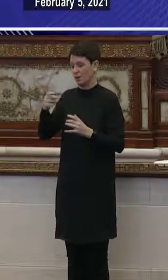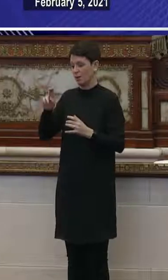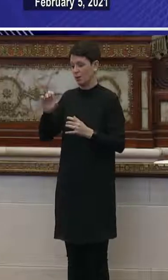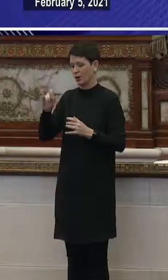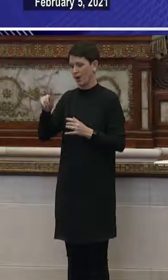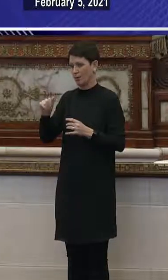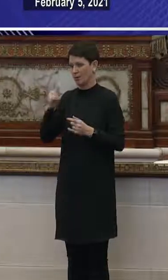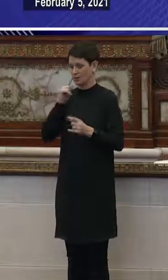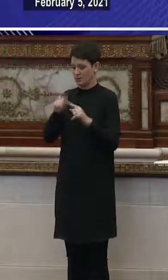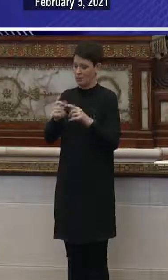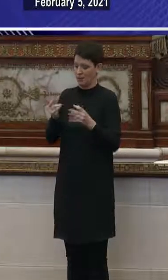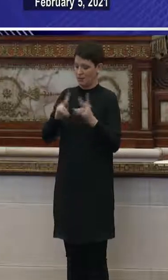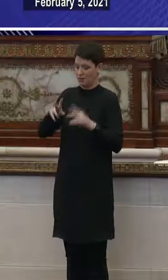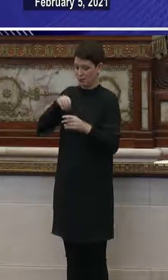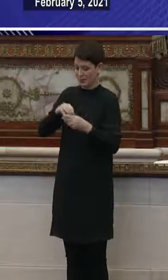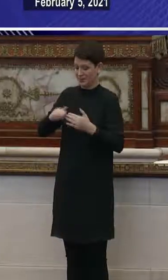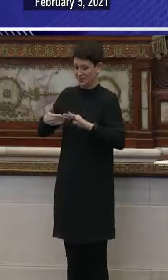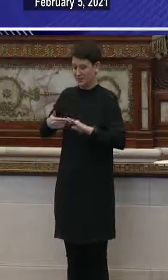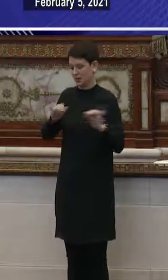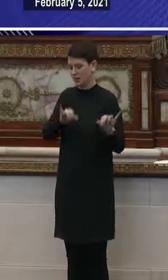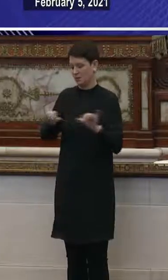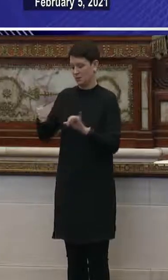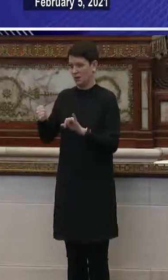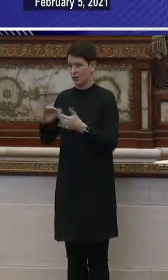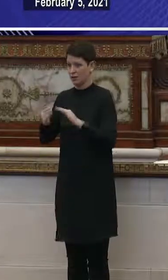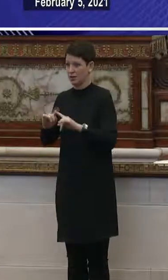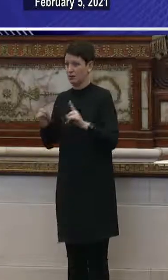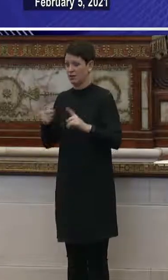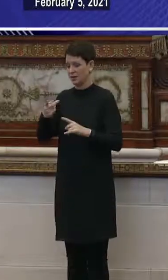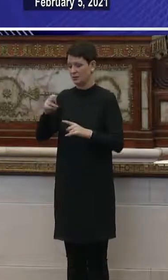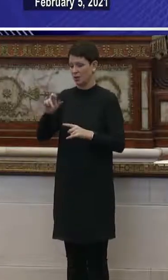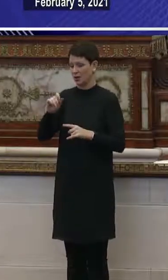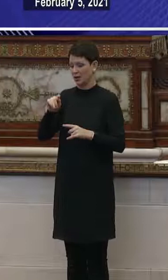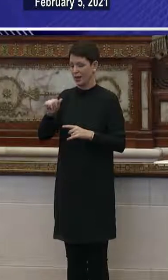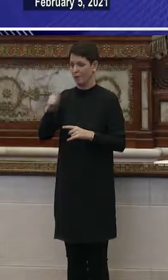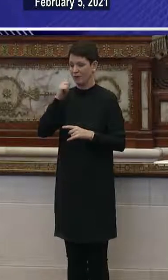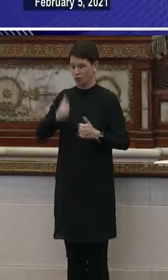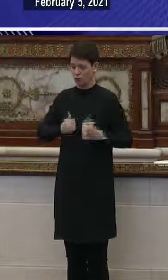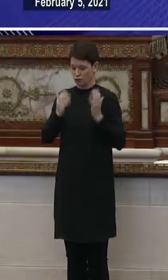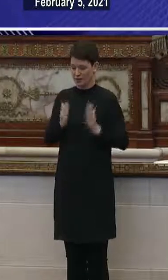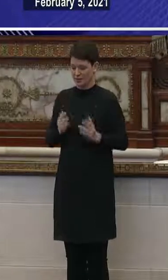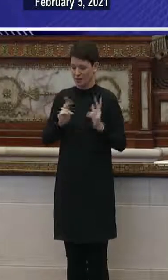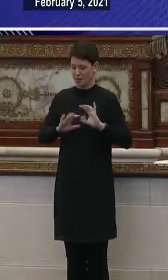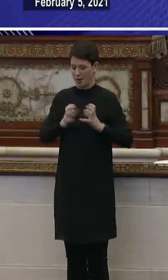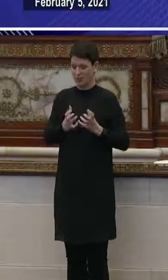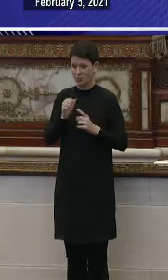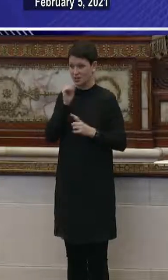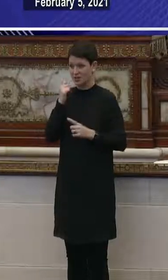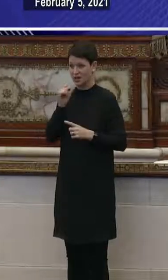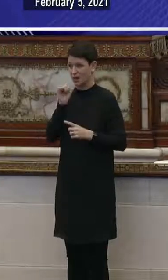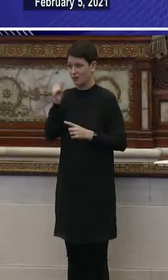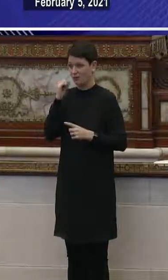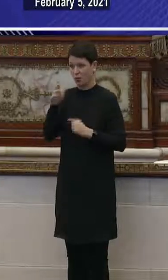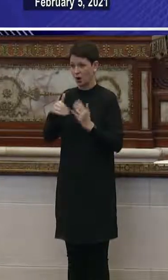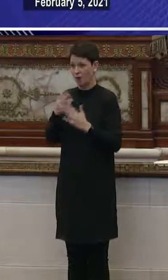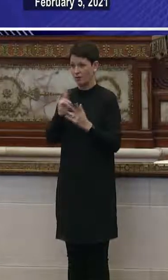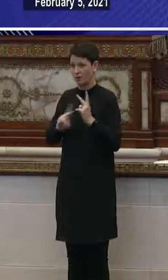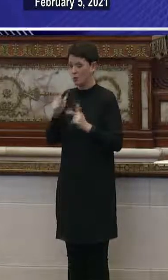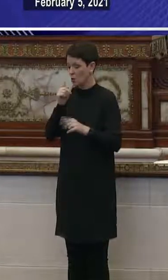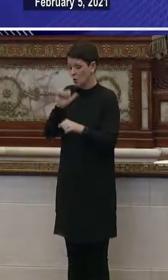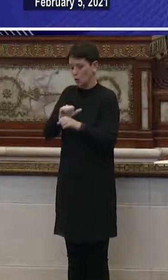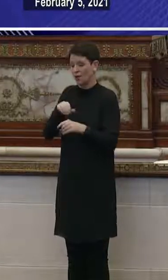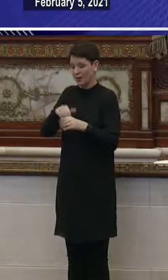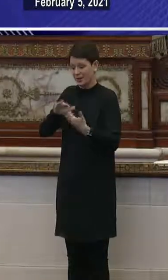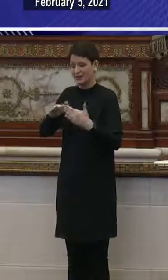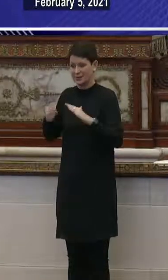in the nation. However, I should say this, that's per capita of the resident population, not per capita of all the people who may work in the city